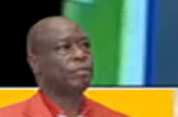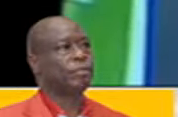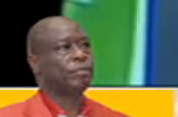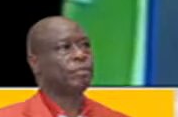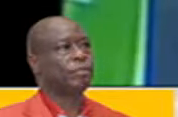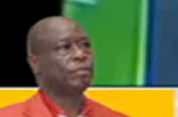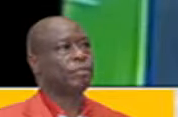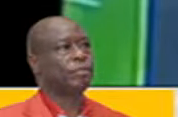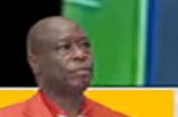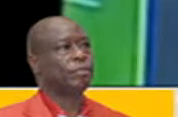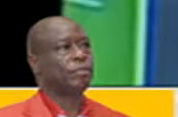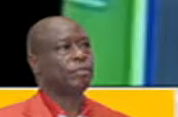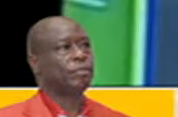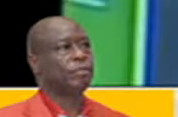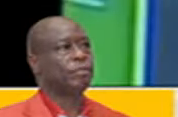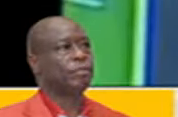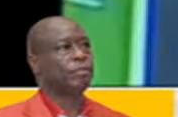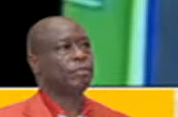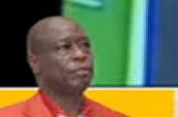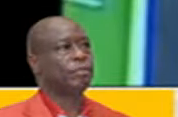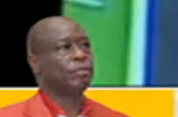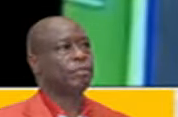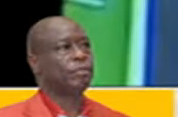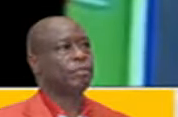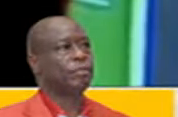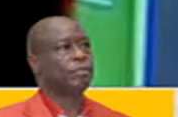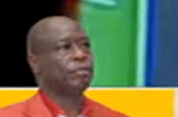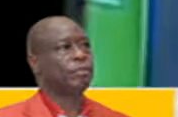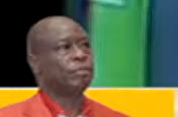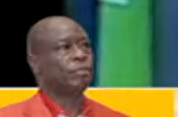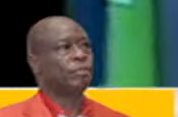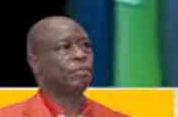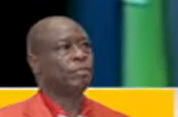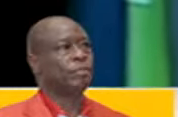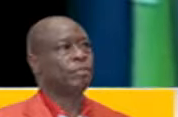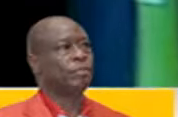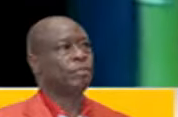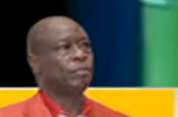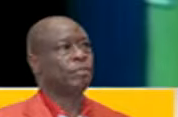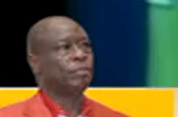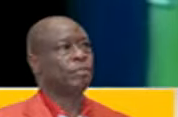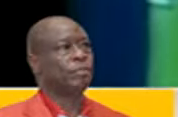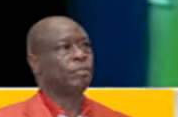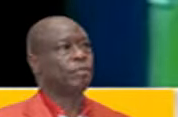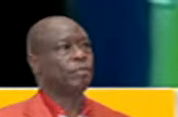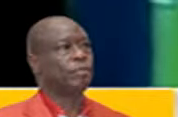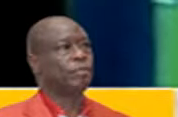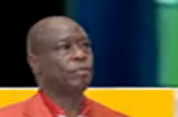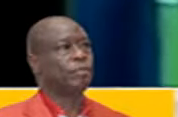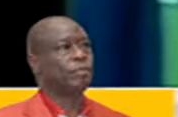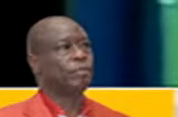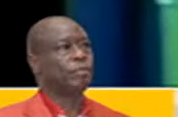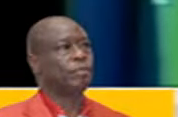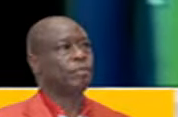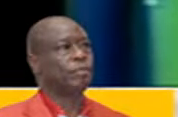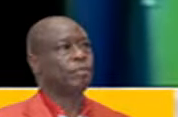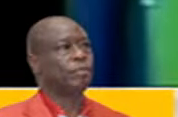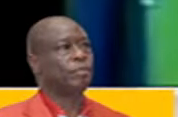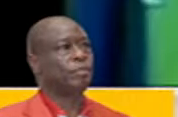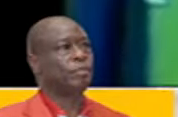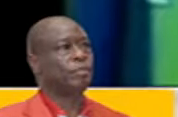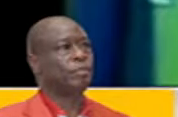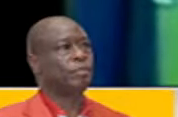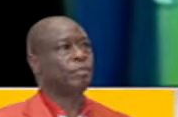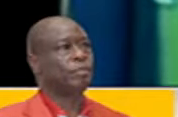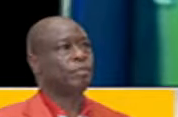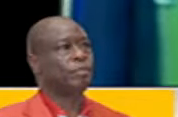about the Finance Bill 2024, so many Kenyans would not have died. Property would not have been destroyed.